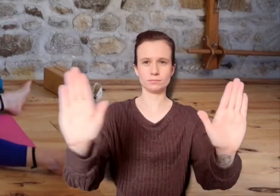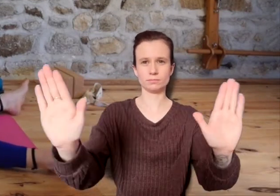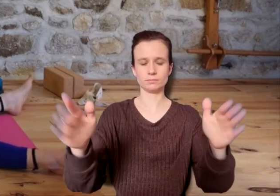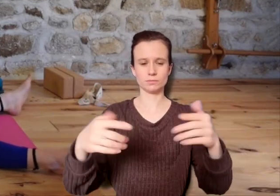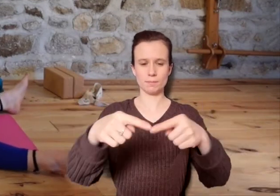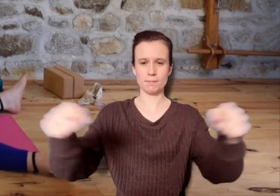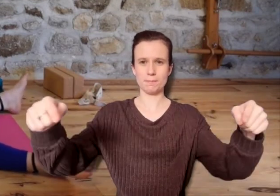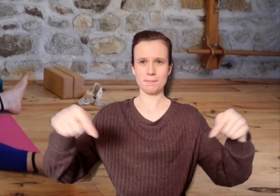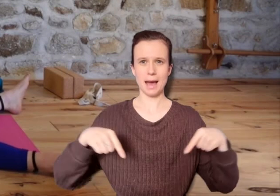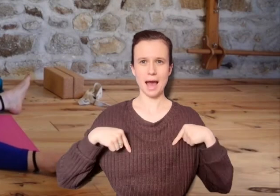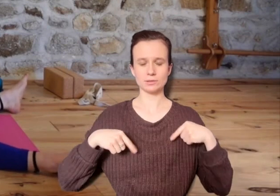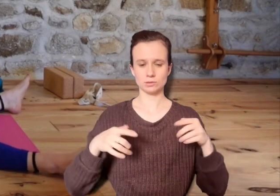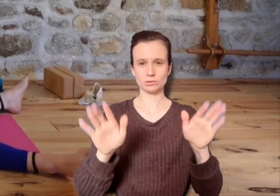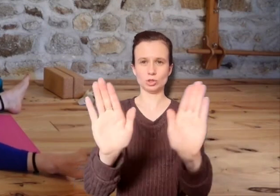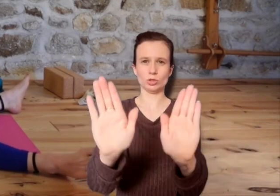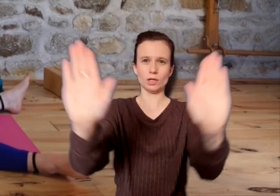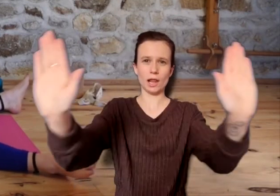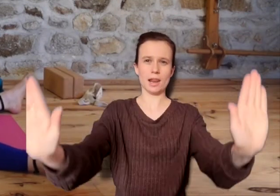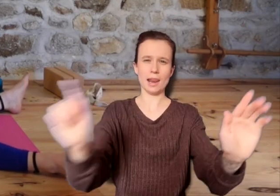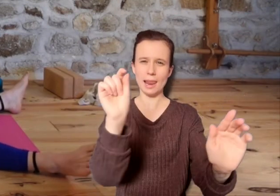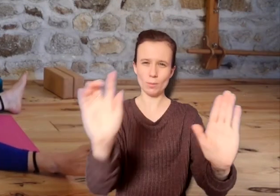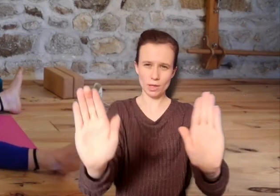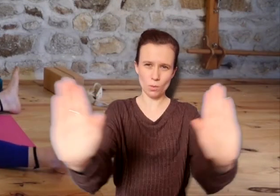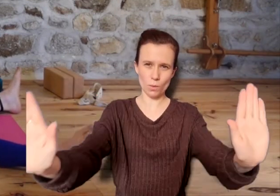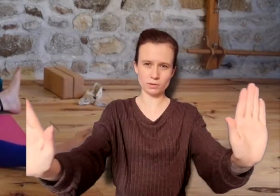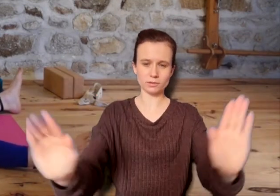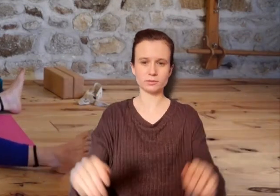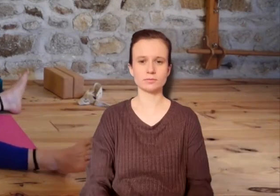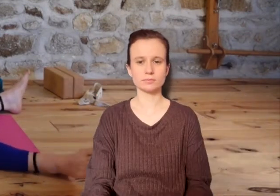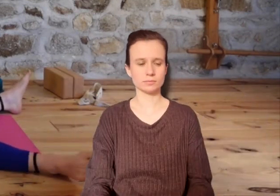Those legs or those feet will be just slightly wider than your mat.